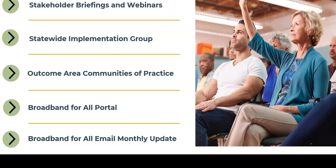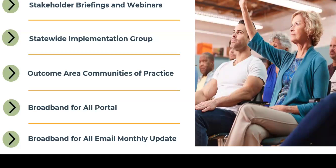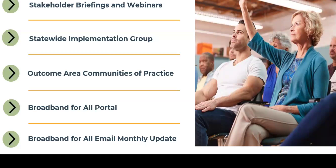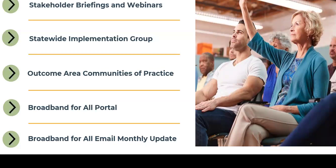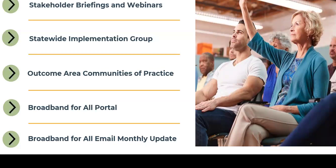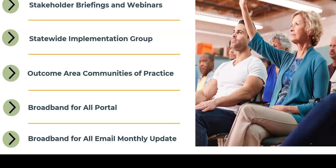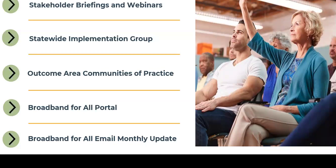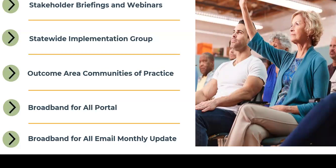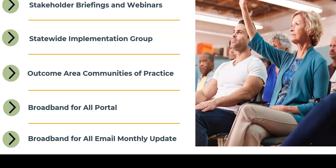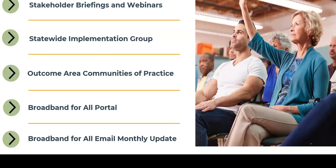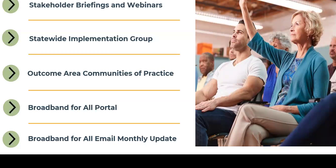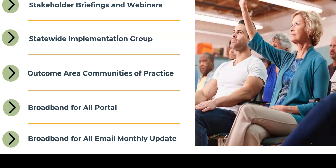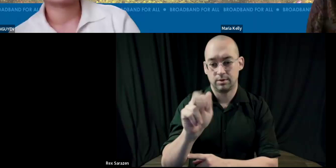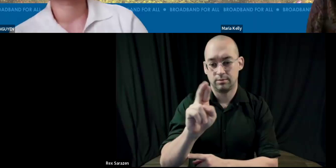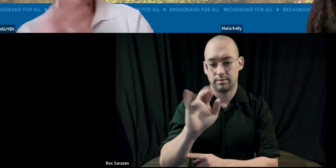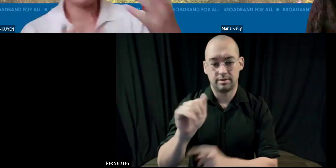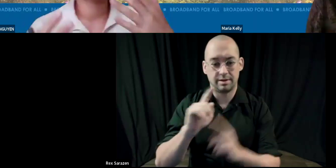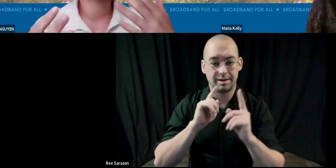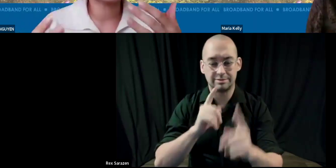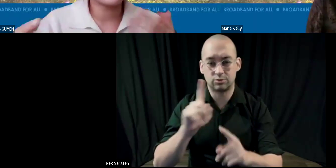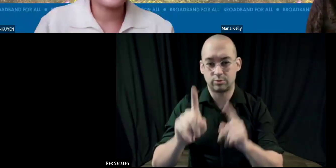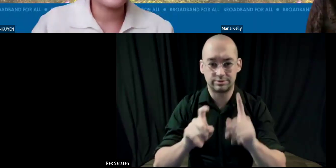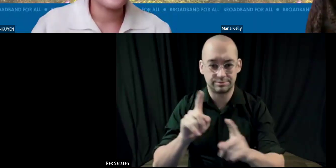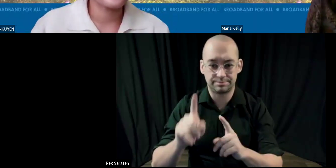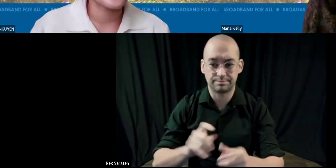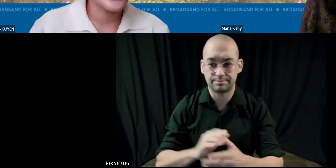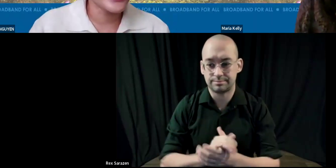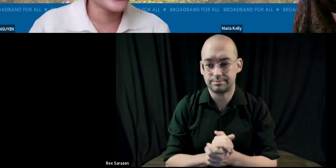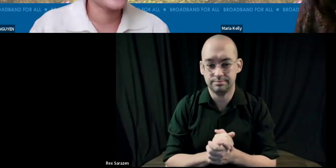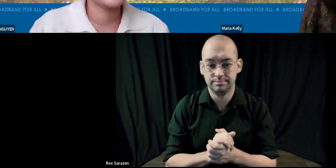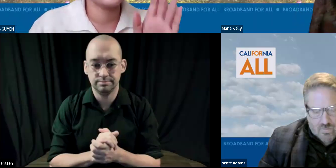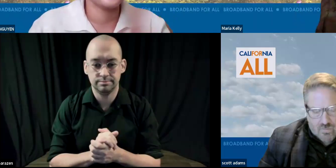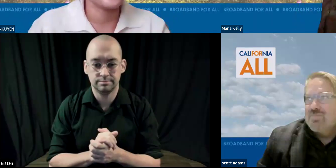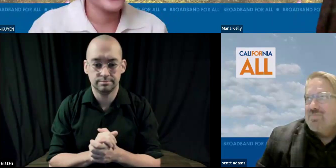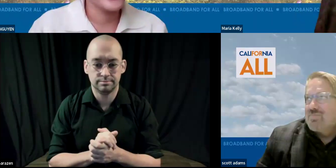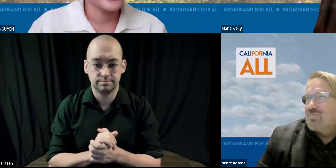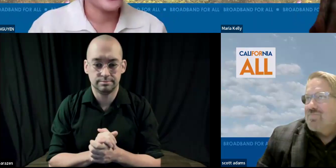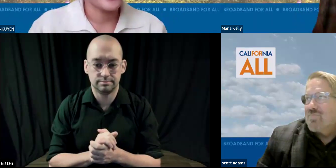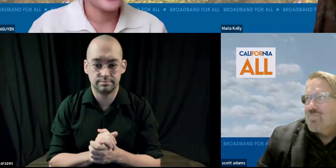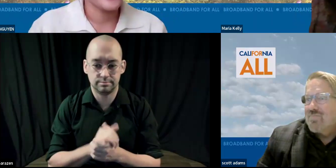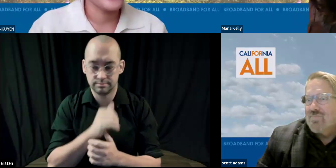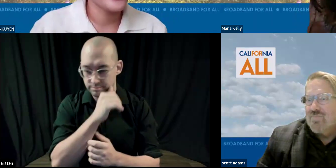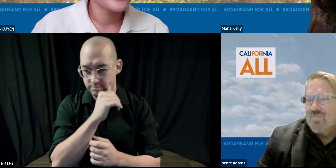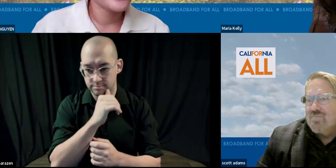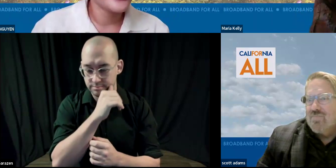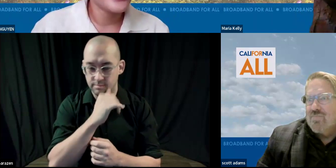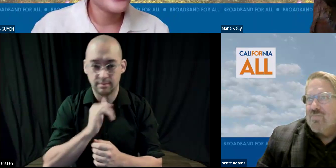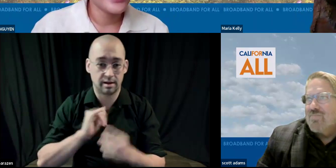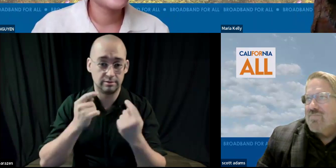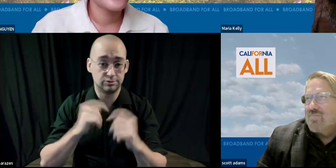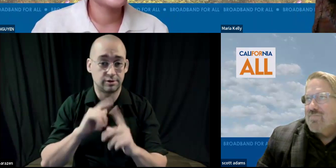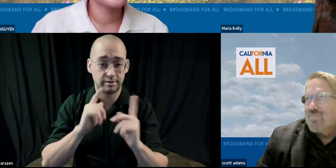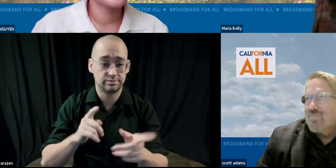Maria to answer any questions, or to facilitate other questions. I can try to answer. Thank you,